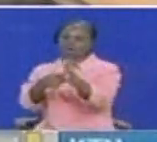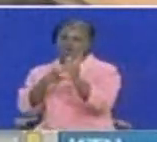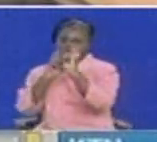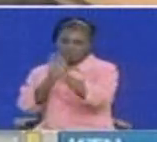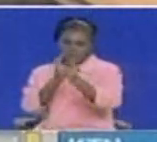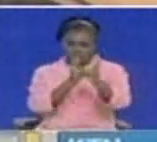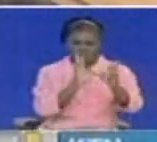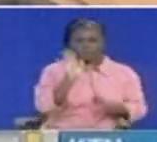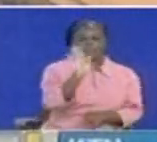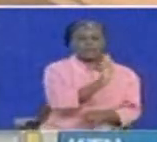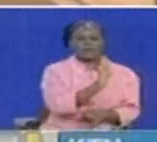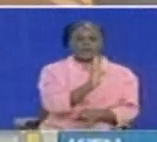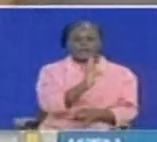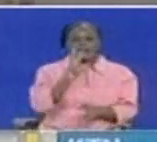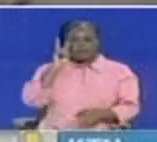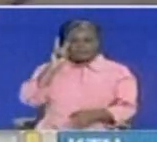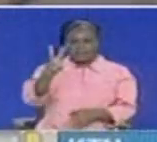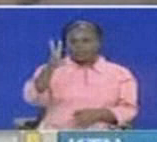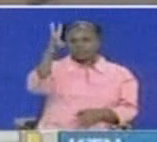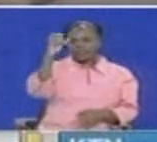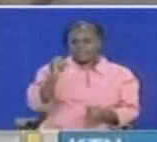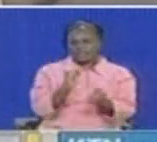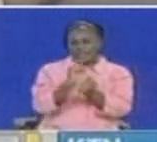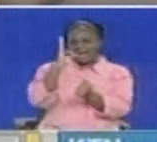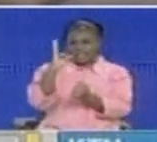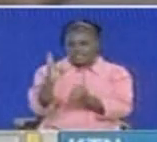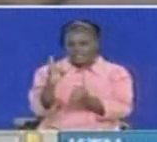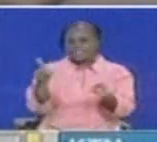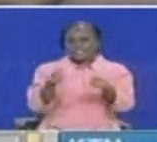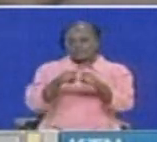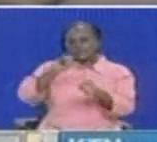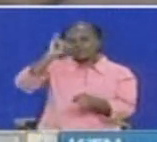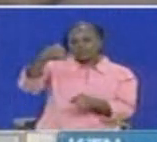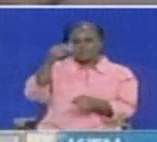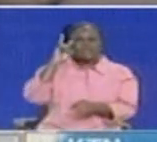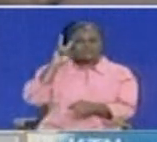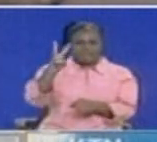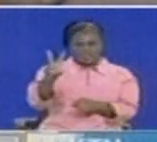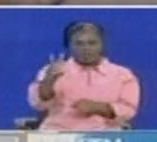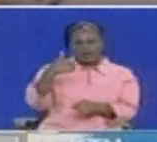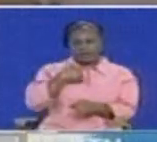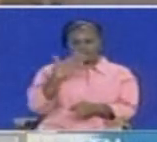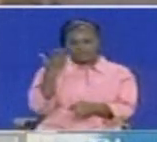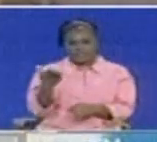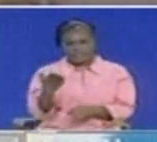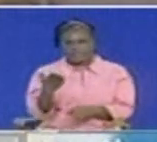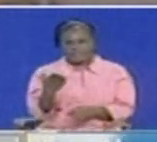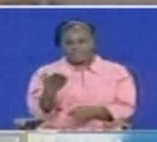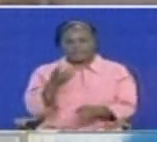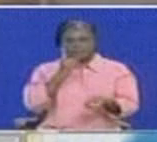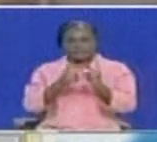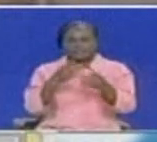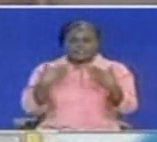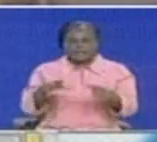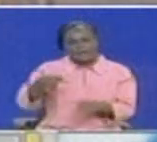line with the Kenyan Vision 2030, the Jubilee Manifesto, and the Sports Act 2013. Neither is the front runner of the